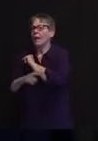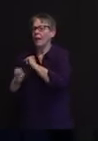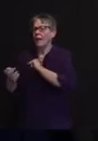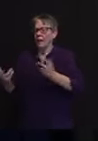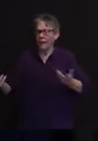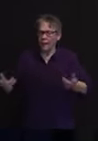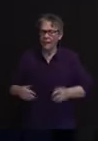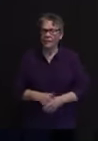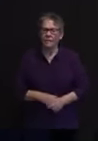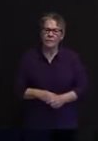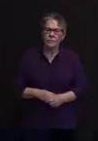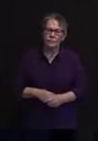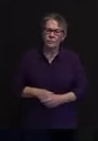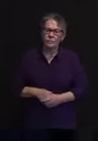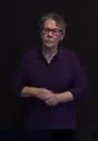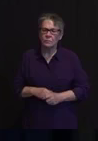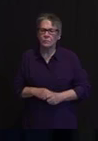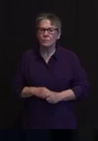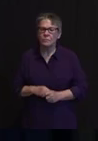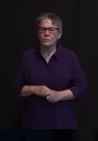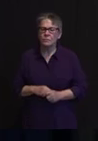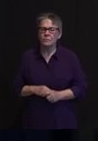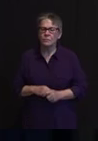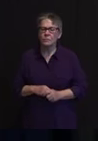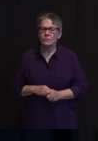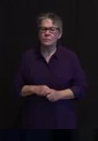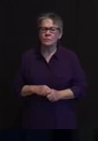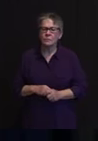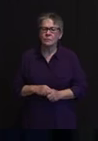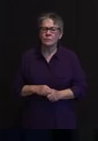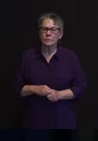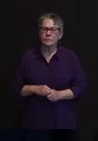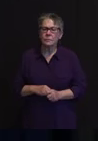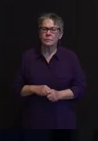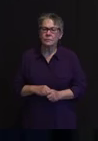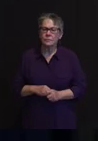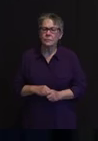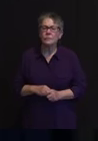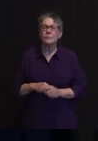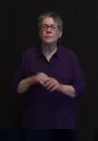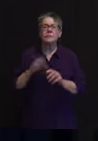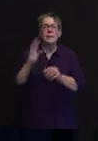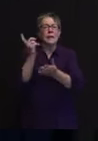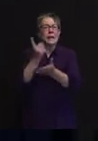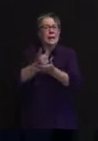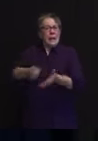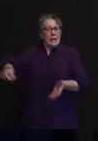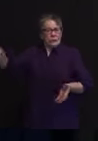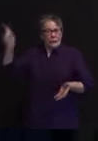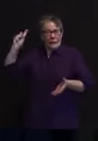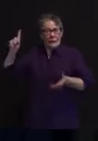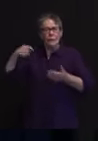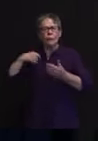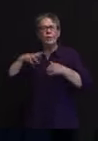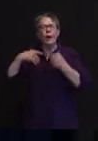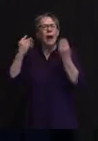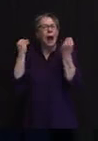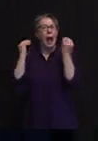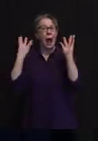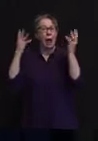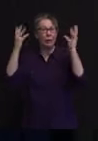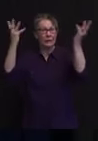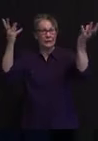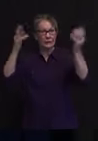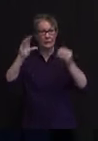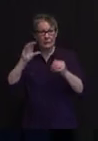75 ambulances that we received from the National Ambulance contract through FEMA. They, to date, have